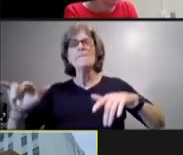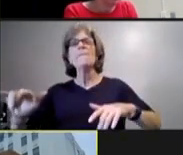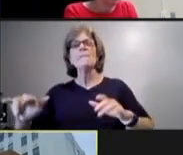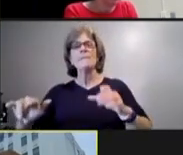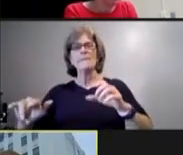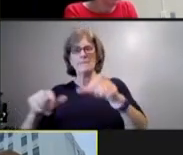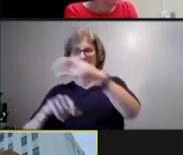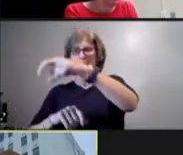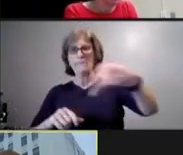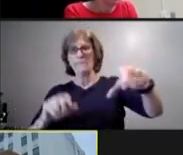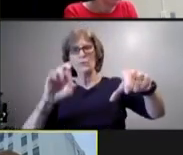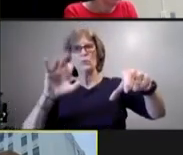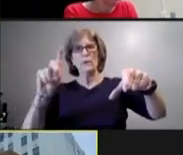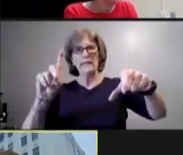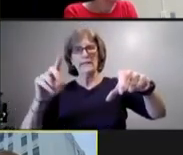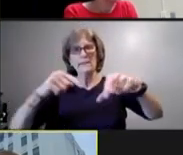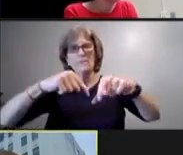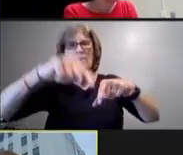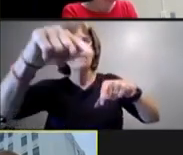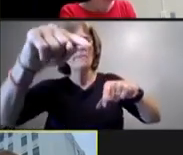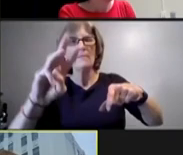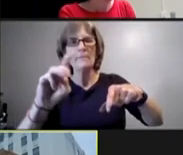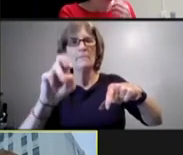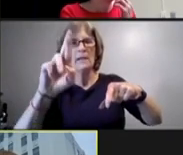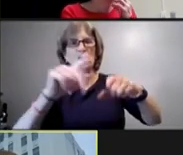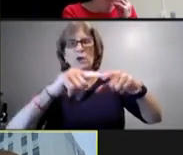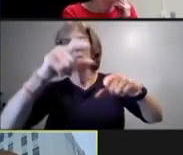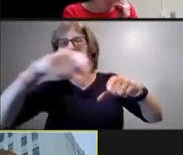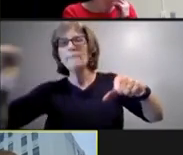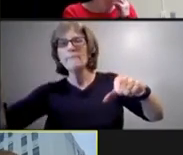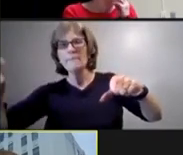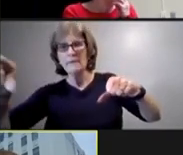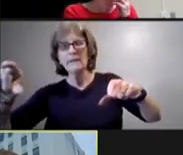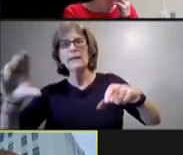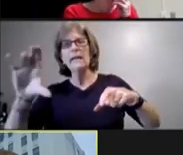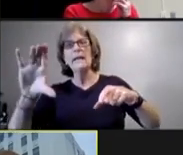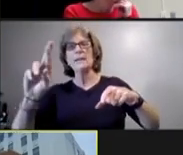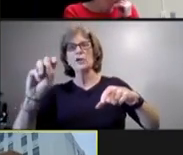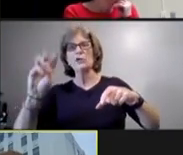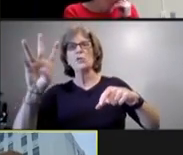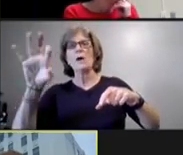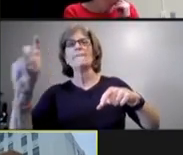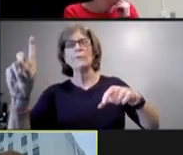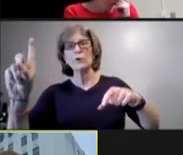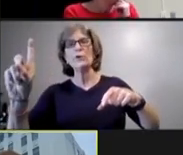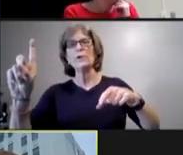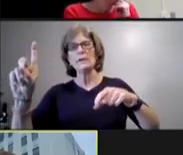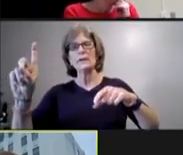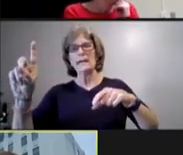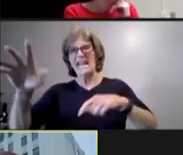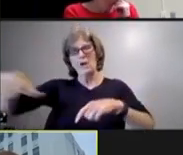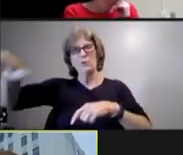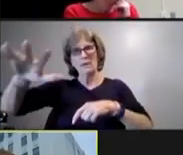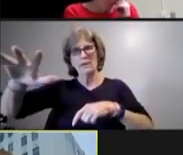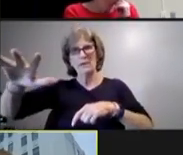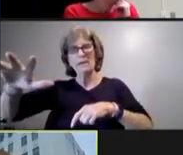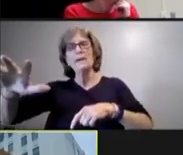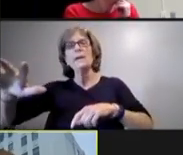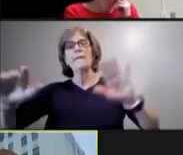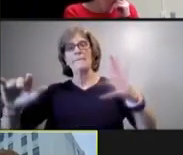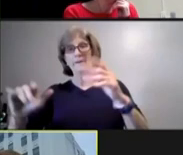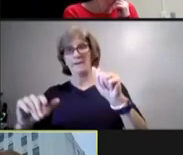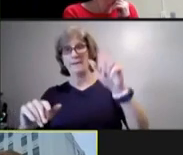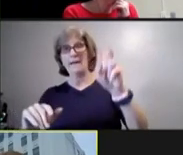of Reed, Miller, Roberts, and Heldman Street in the Crawford-Roberts neighborhood between Center Avenue and Fifth Avenue.